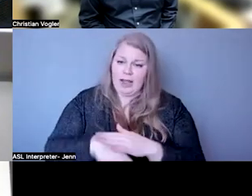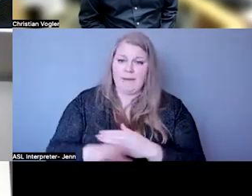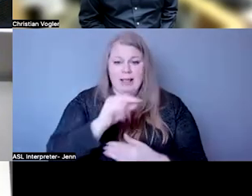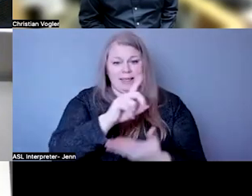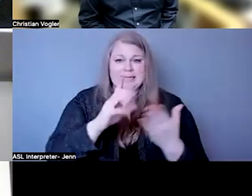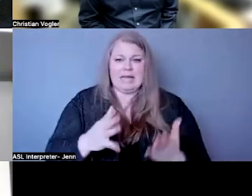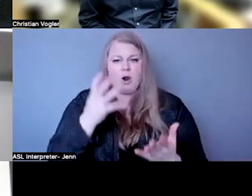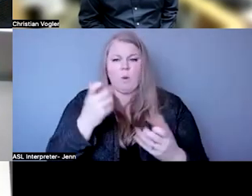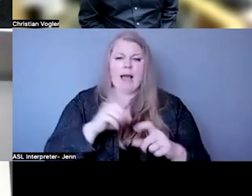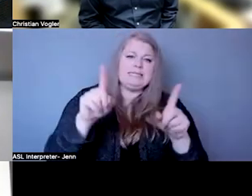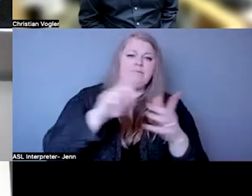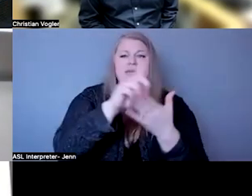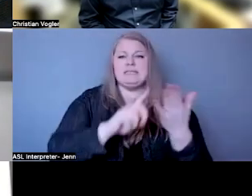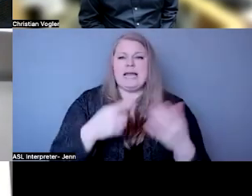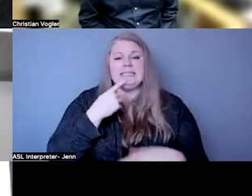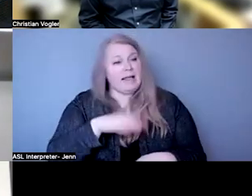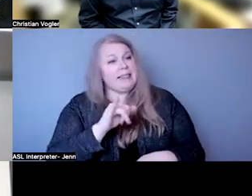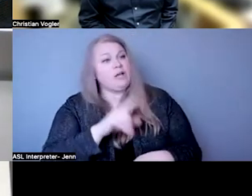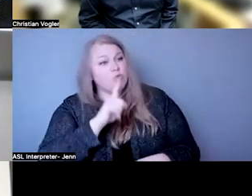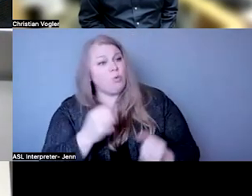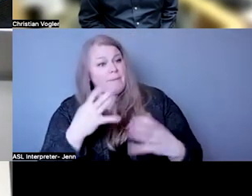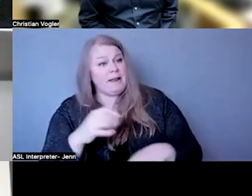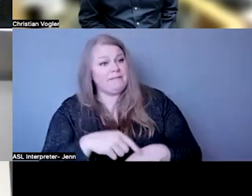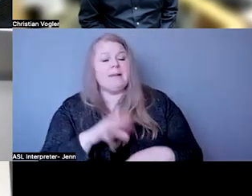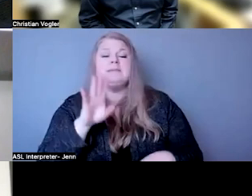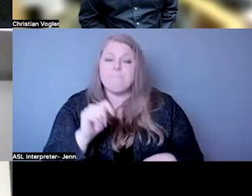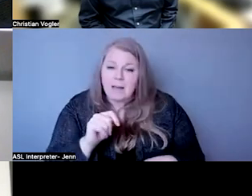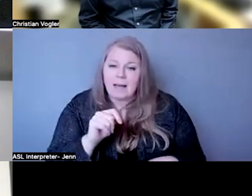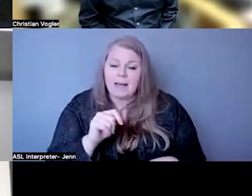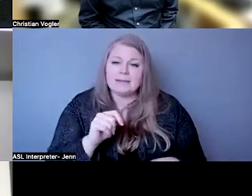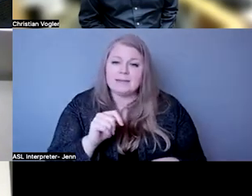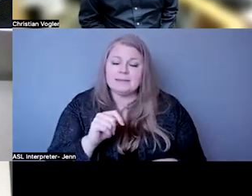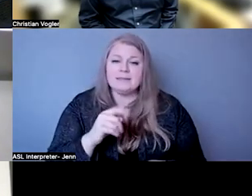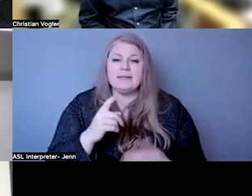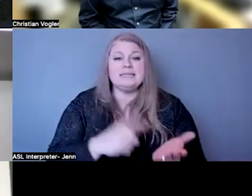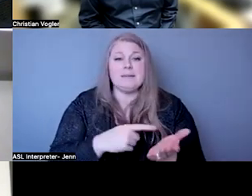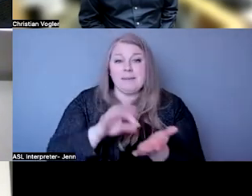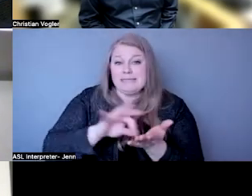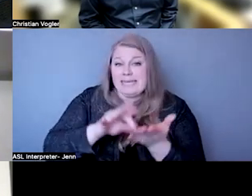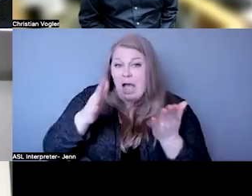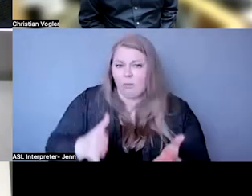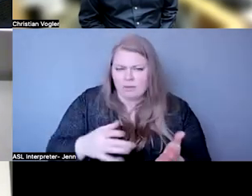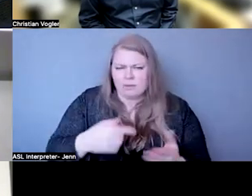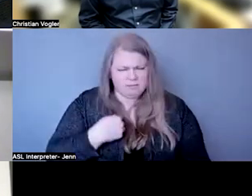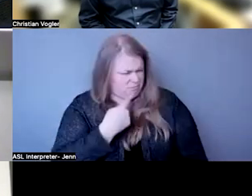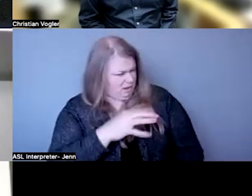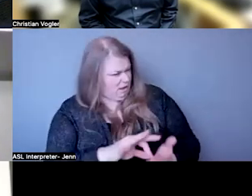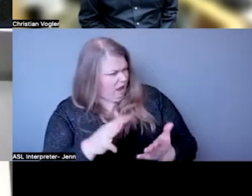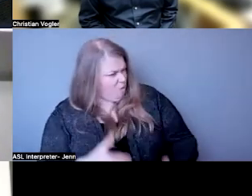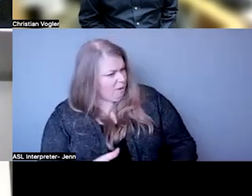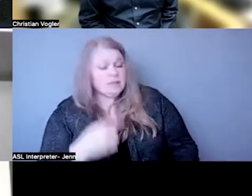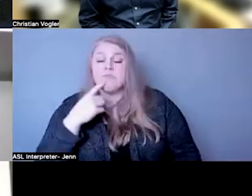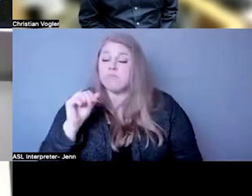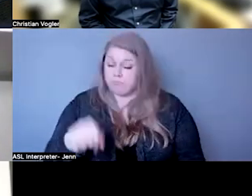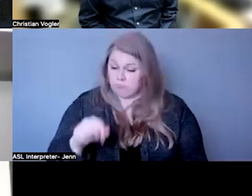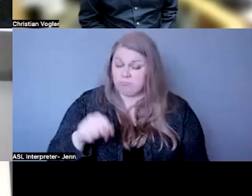wanted to have a different design. And he said, that's true a lot of the times. He said, but sometimes the accountant comes in. And I go, the accountant? And they said, yeah. But